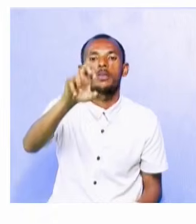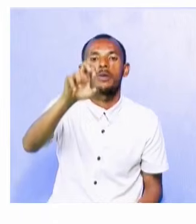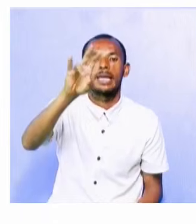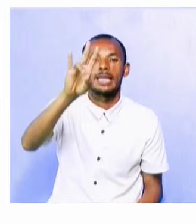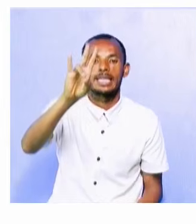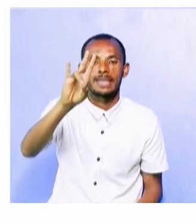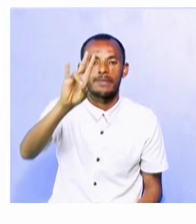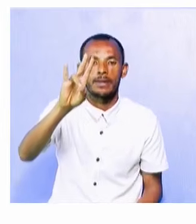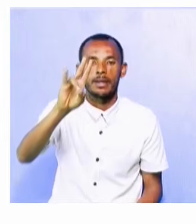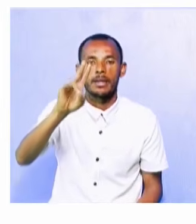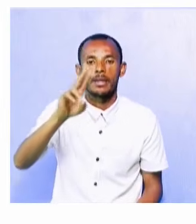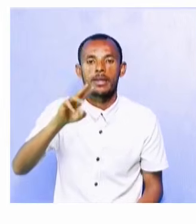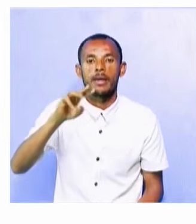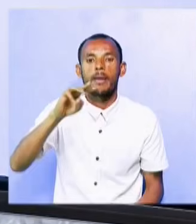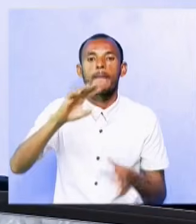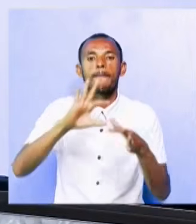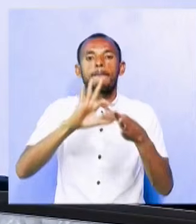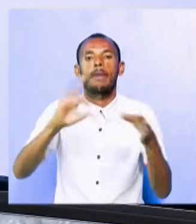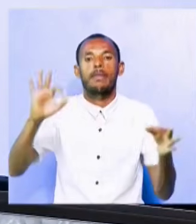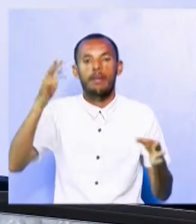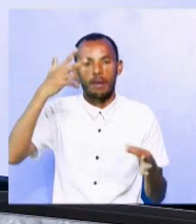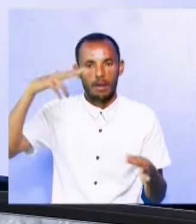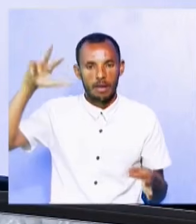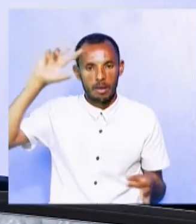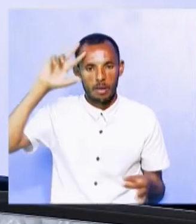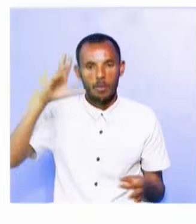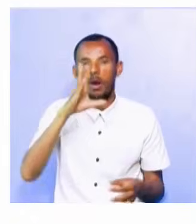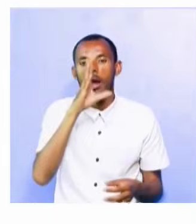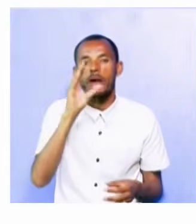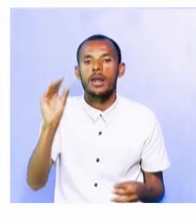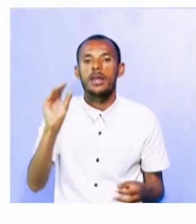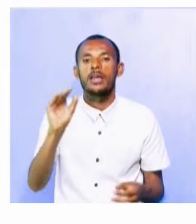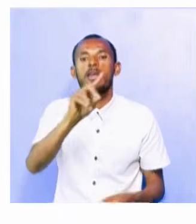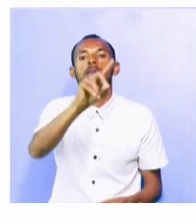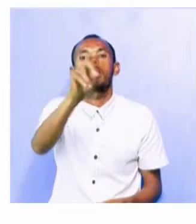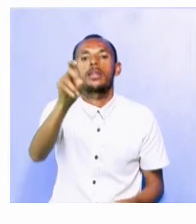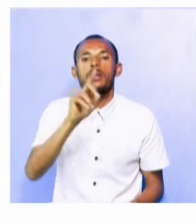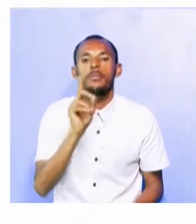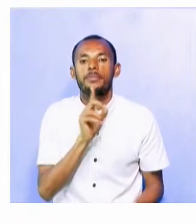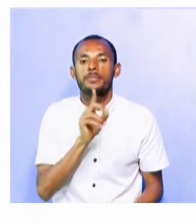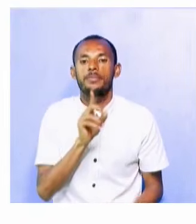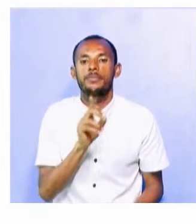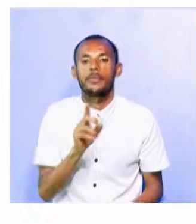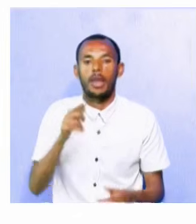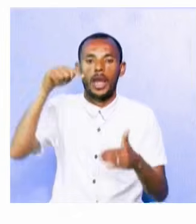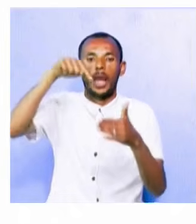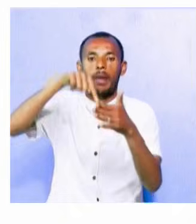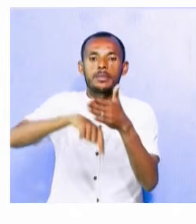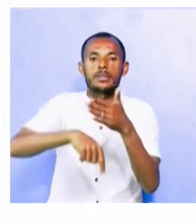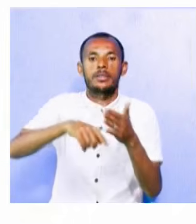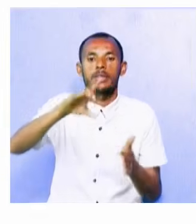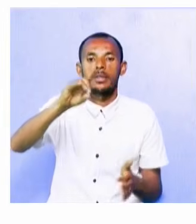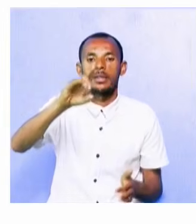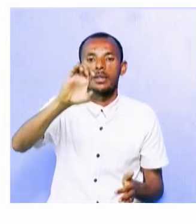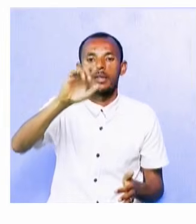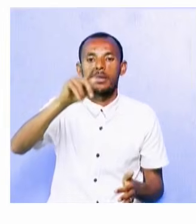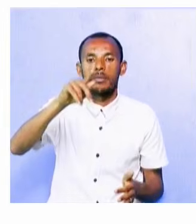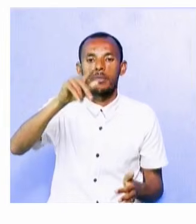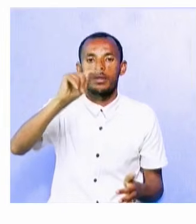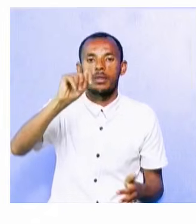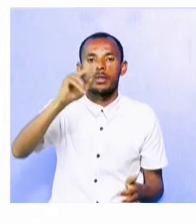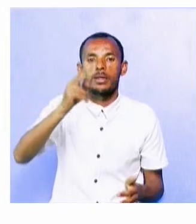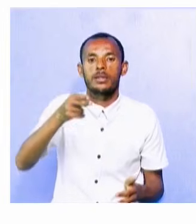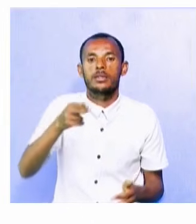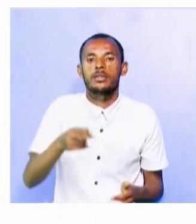27 meter cube, and the required thing is the depth. Okay, the